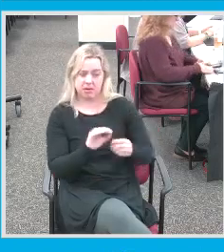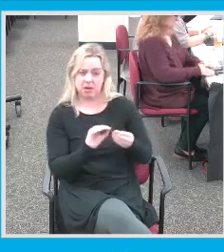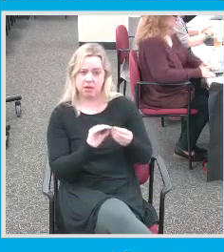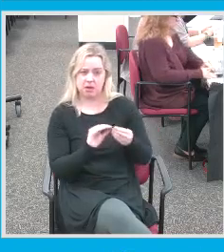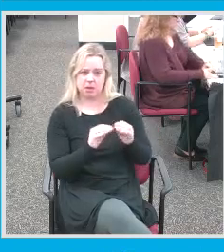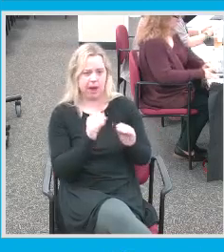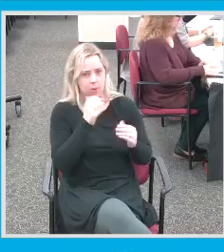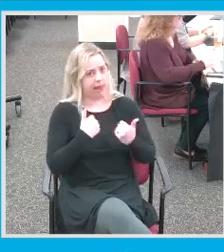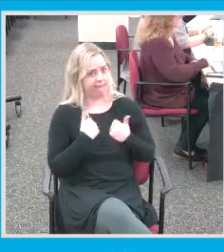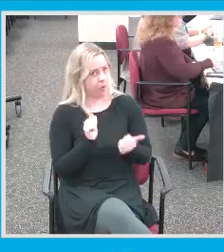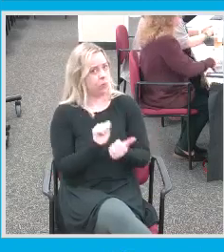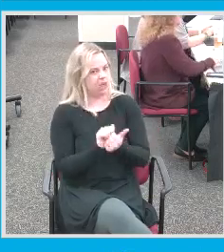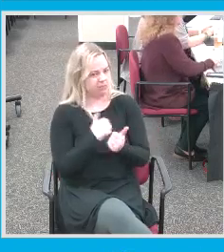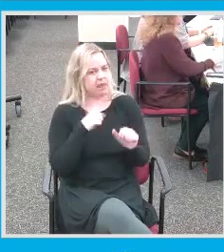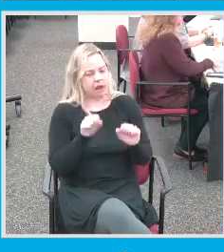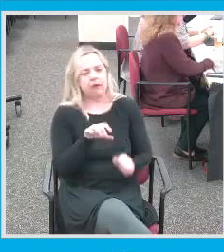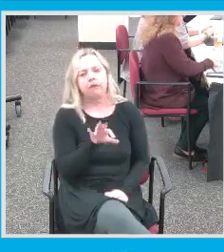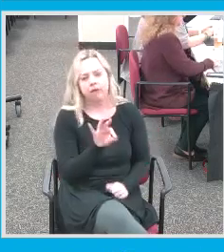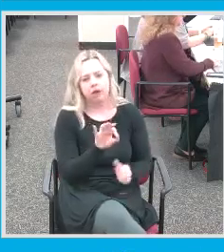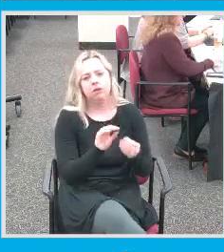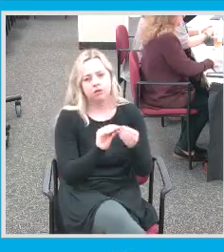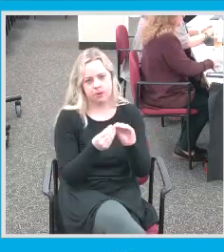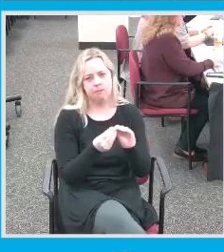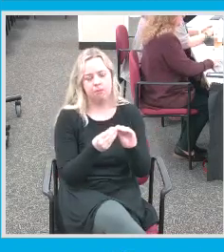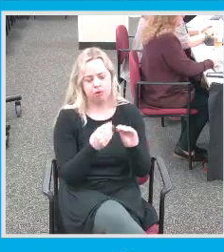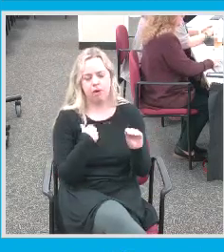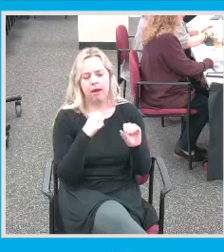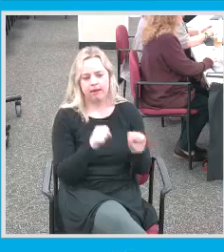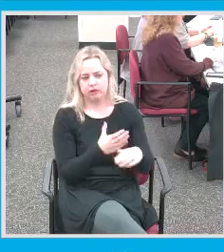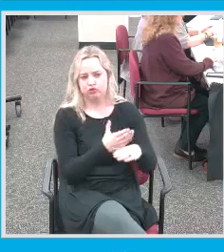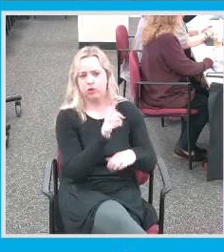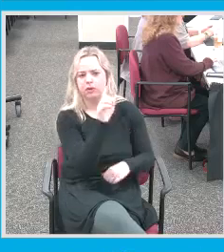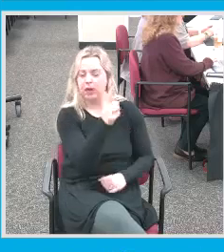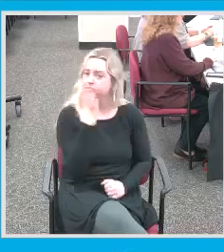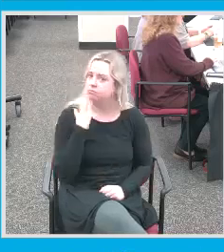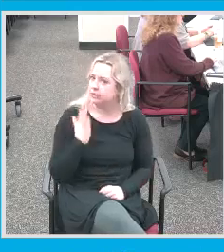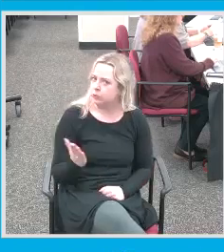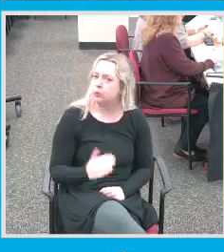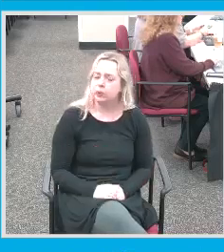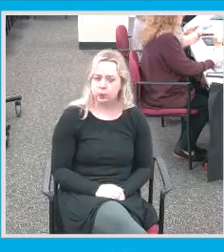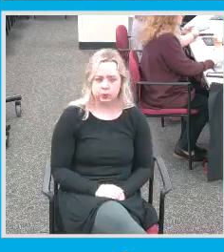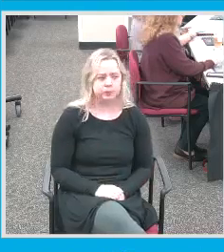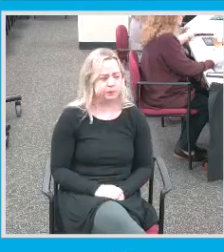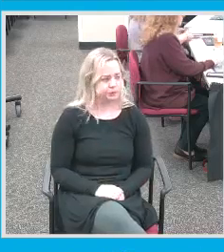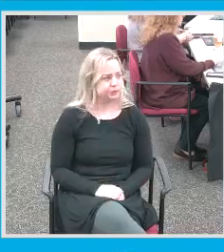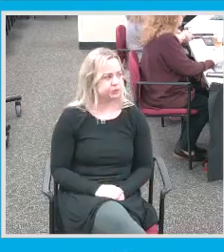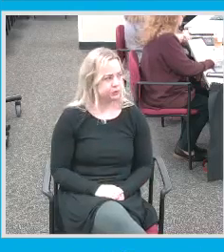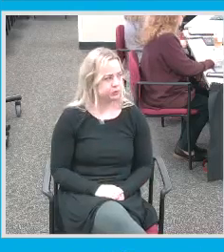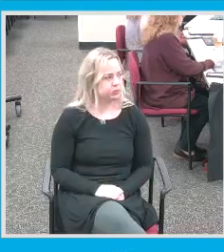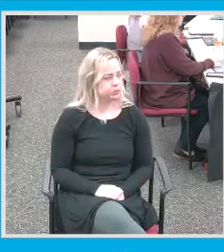have that off the top of my head. Okay, thank you. Yeah. Mr. Chair, can I ask a question?